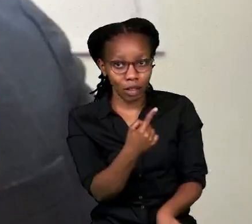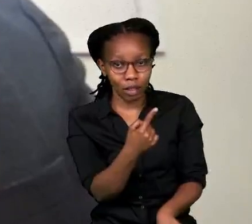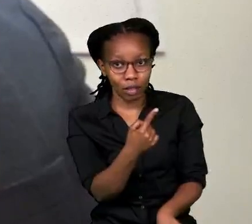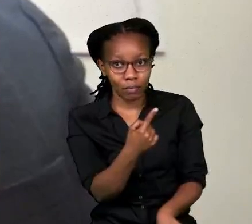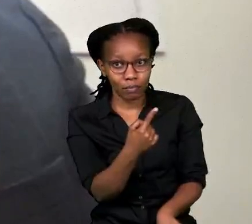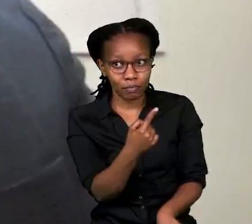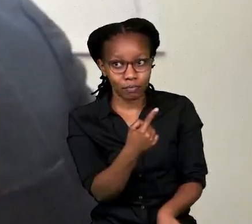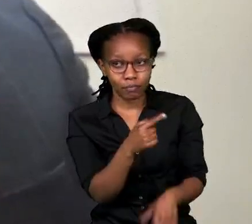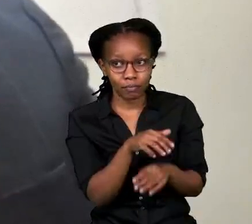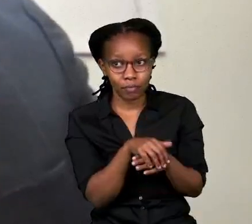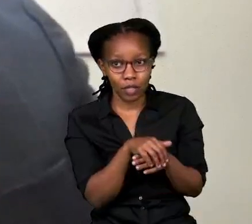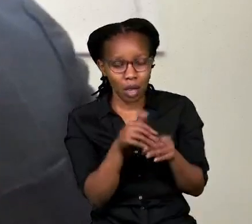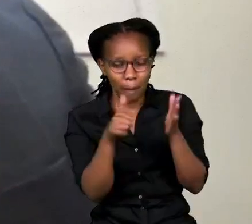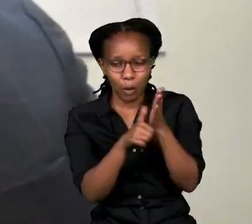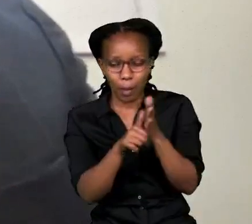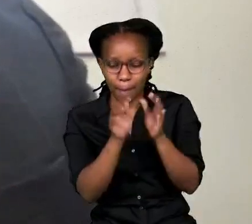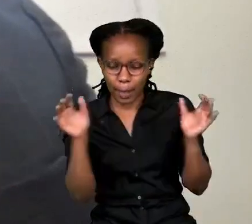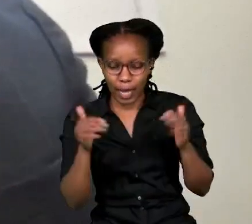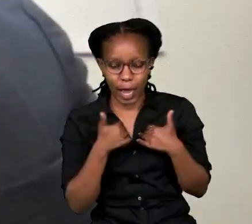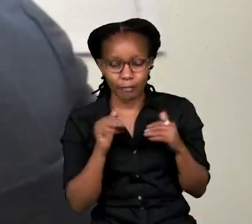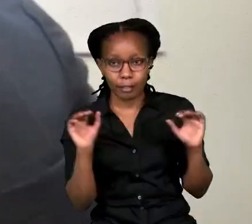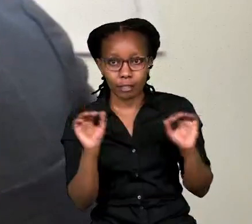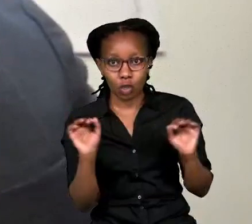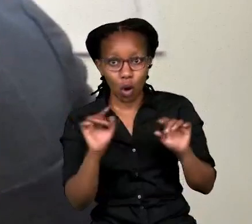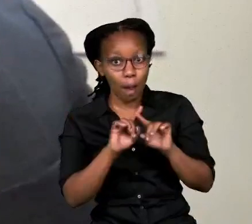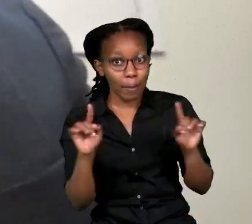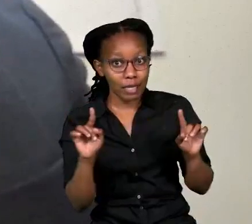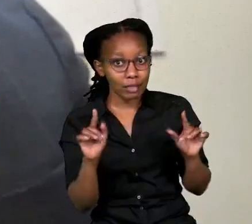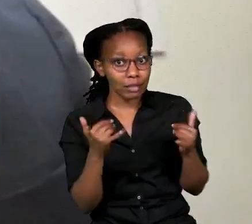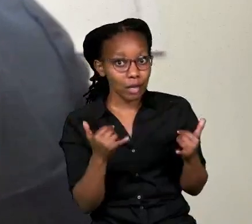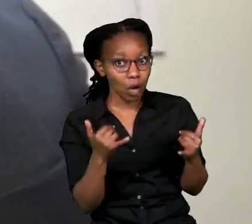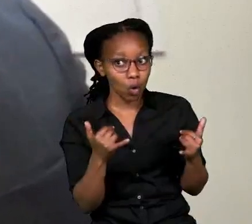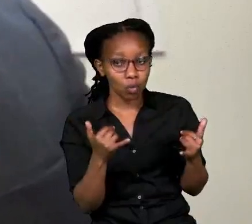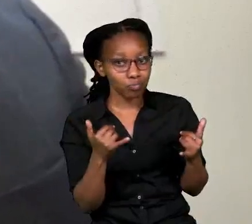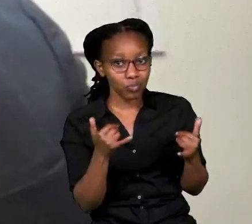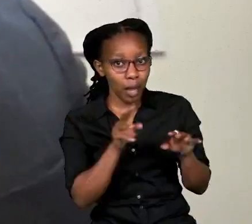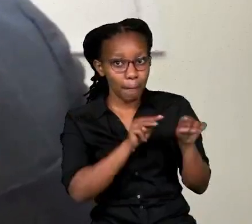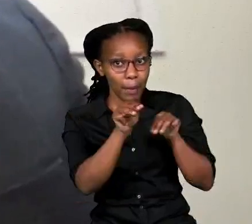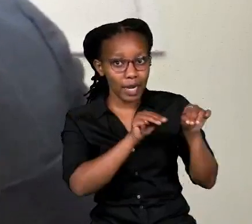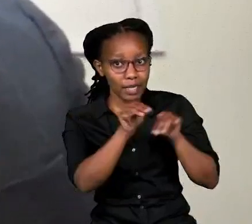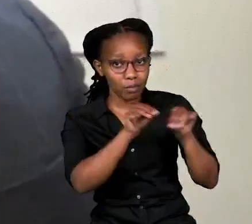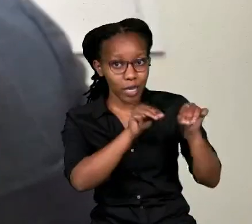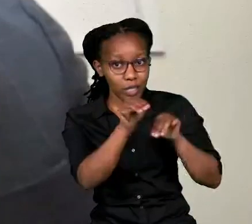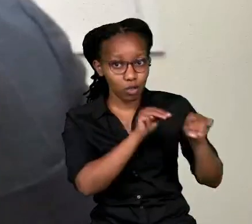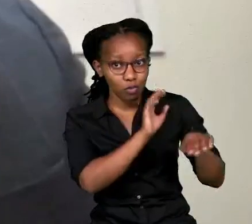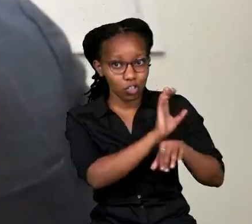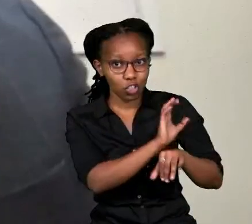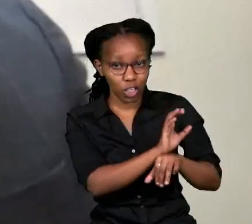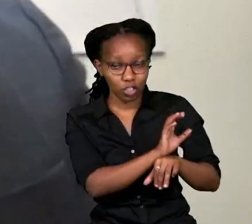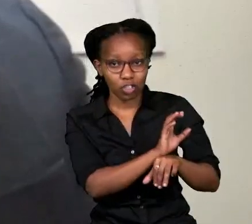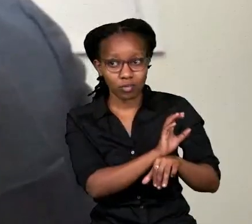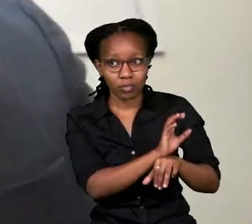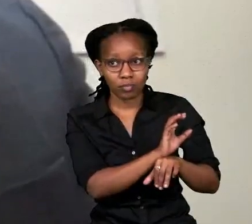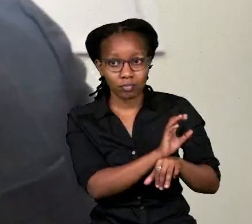total blackout as such, but what you are going to see is the management of the altars and the places of